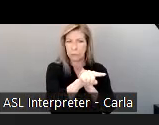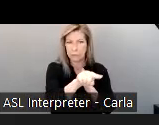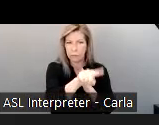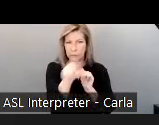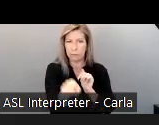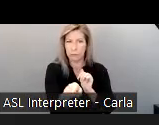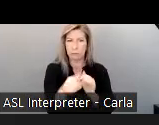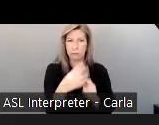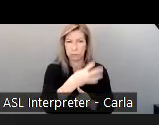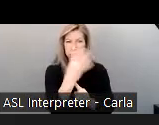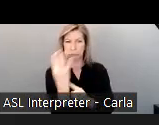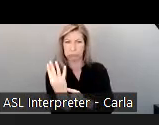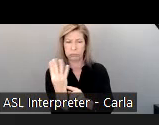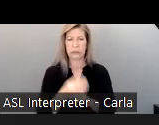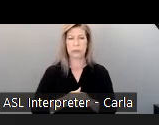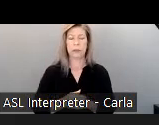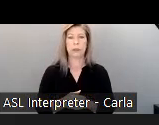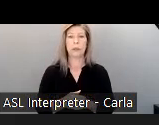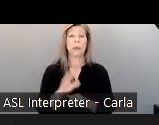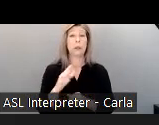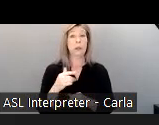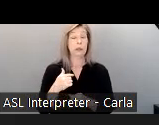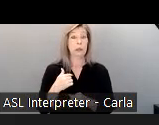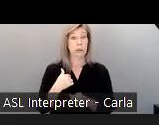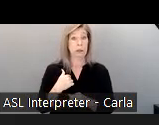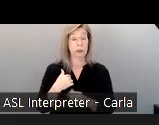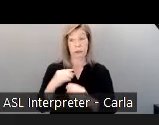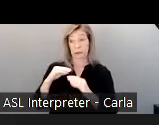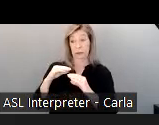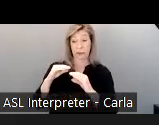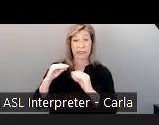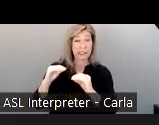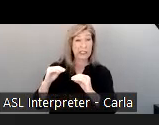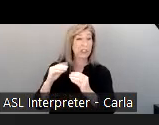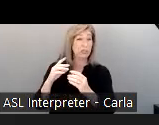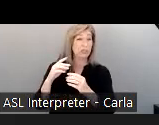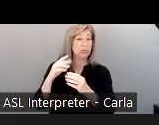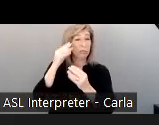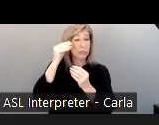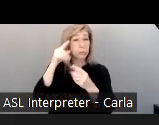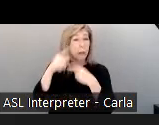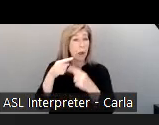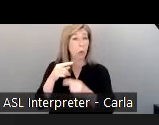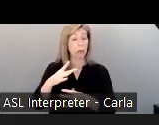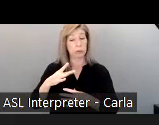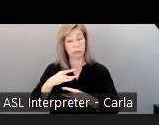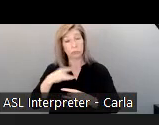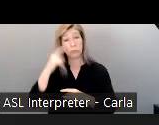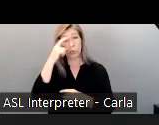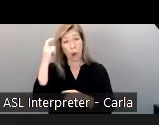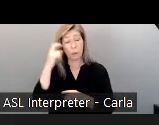for me when I'm teaching about trauma and vicarious trauma is that every single one of